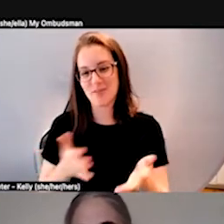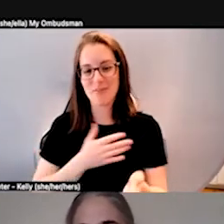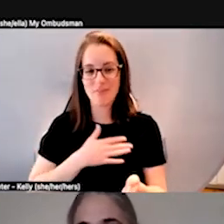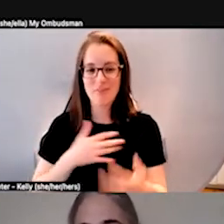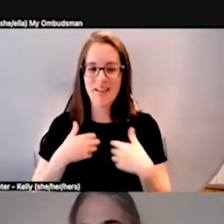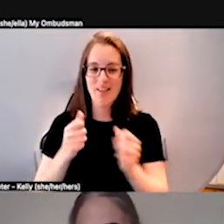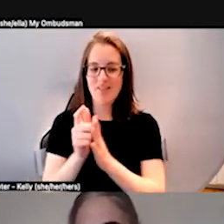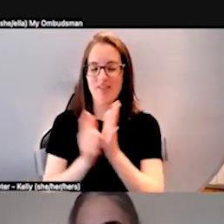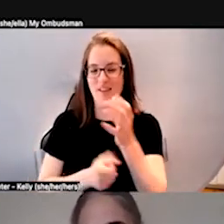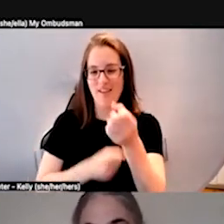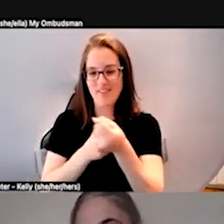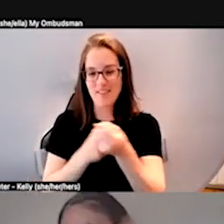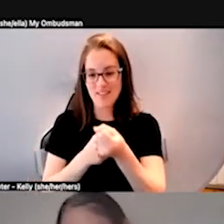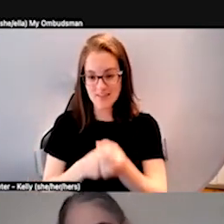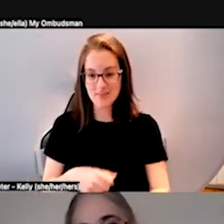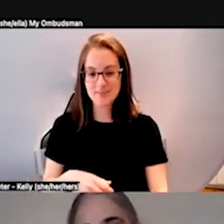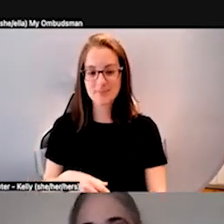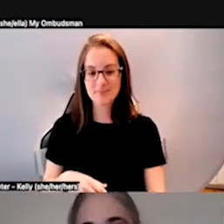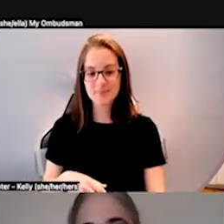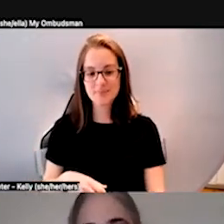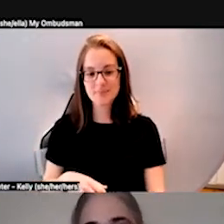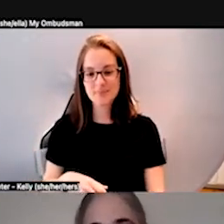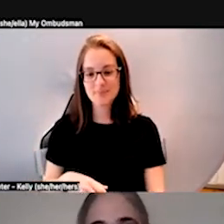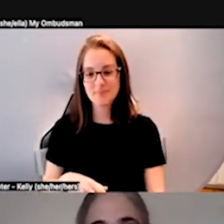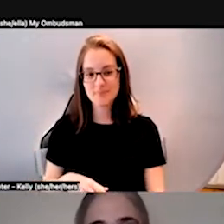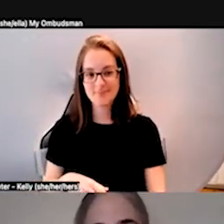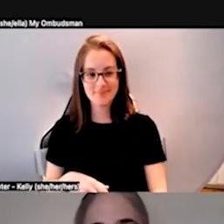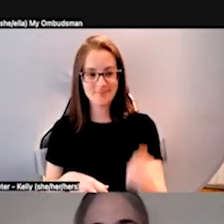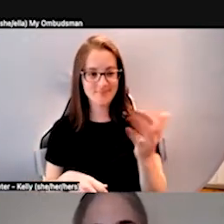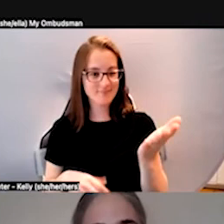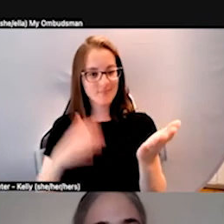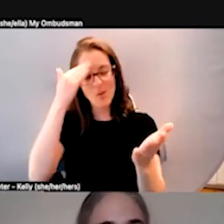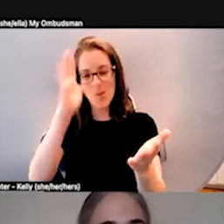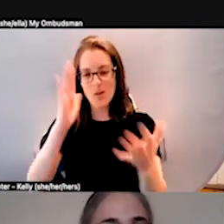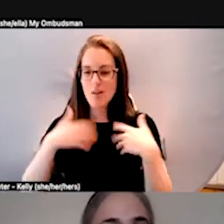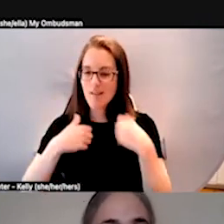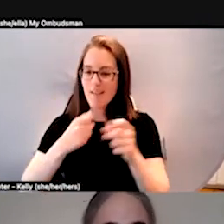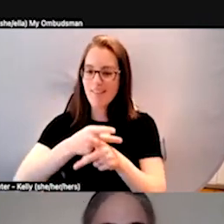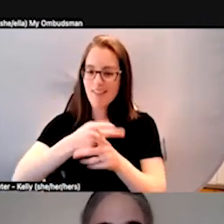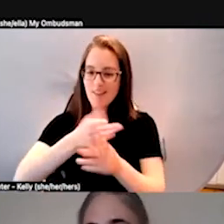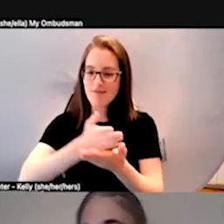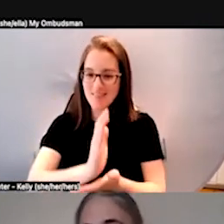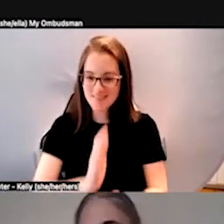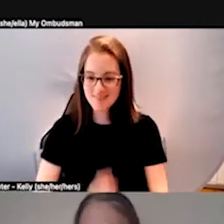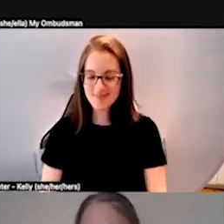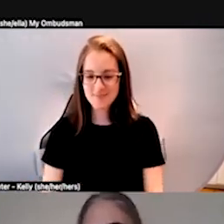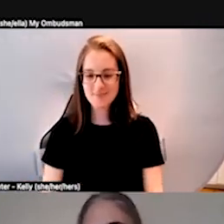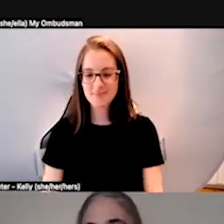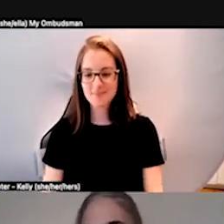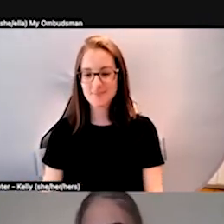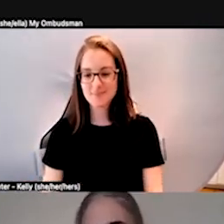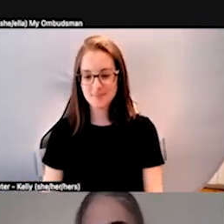an interrelated topic, which is, as it says on the tin, knowing your healthcare rights. People have a number of